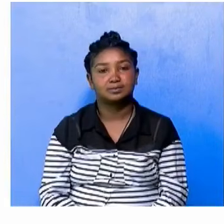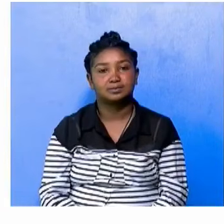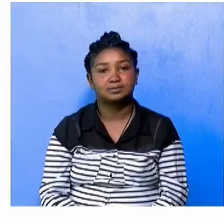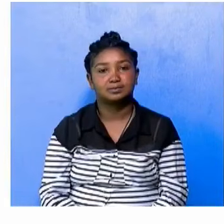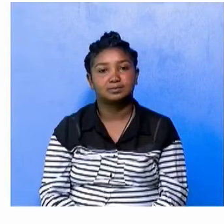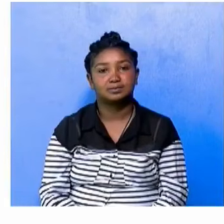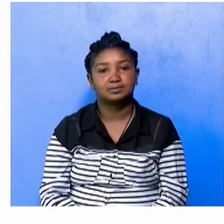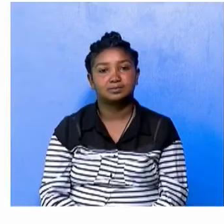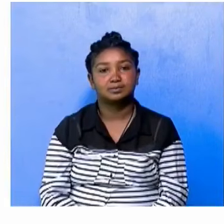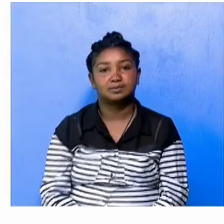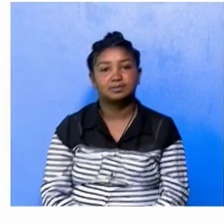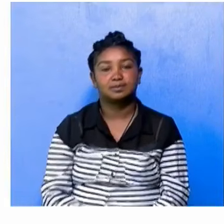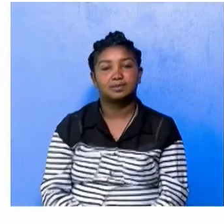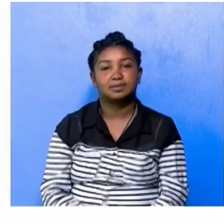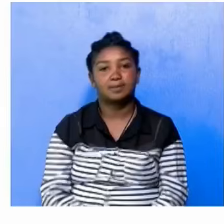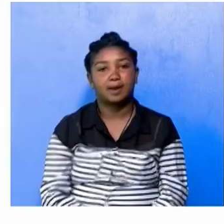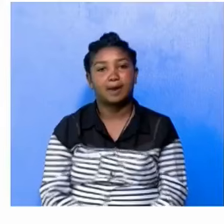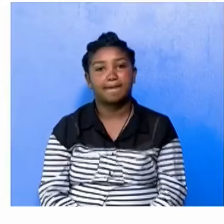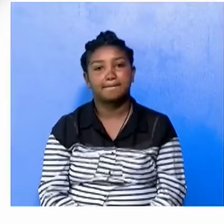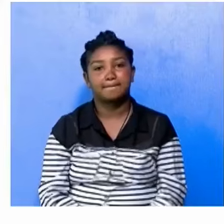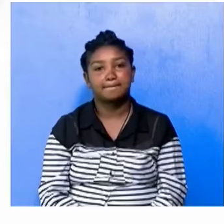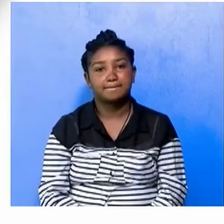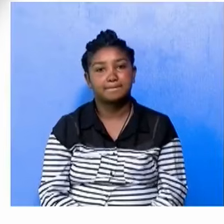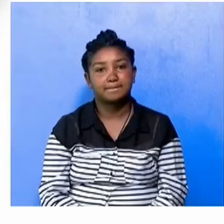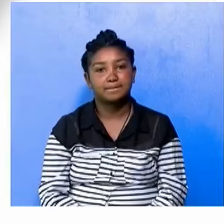Learn about